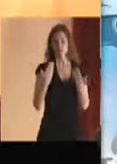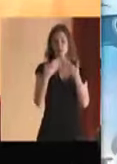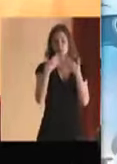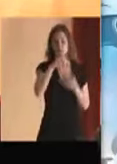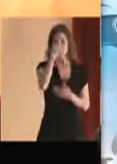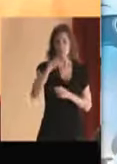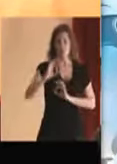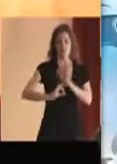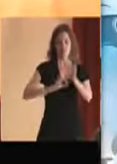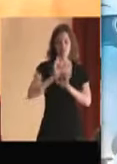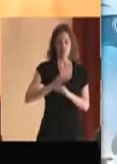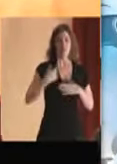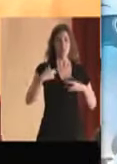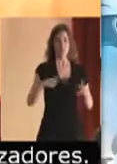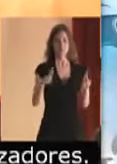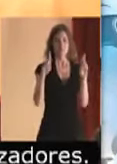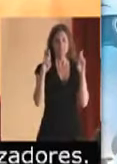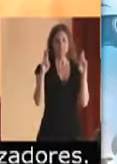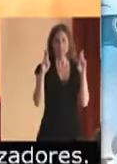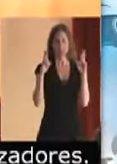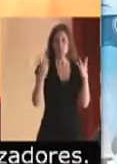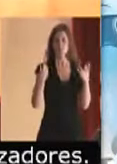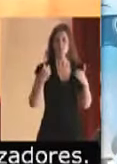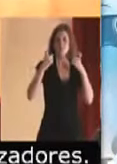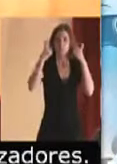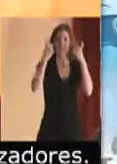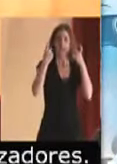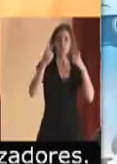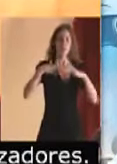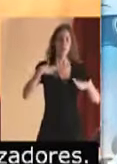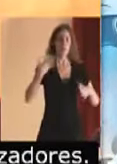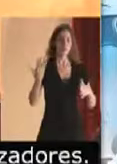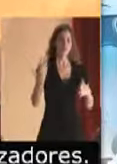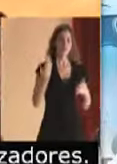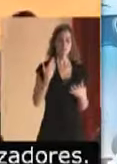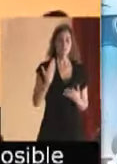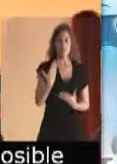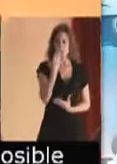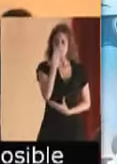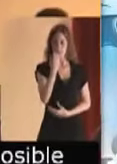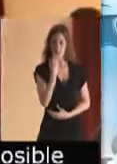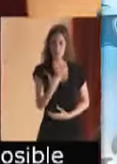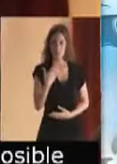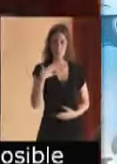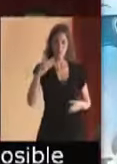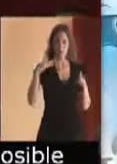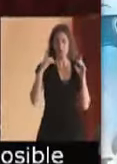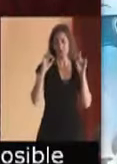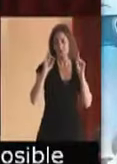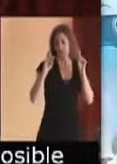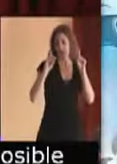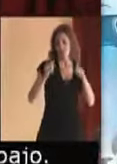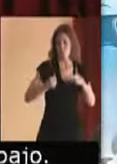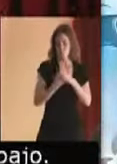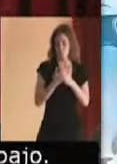Well, I'd like to begin by thanking the organizers, and I hope I'll be as clear as possible so that